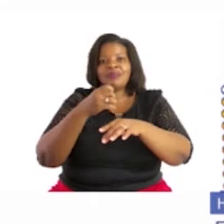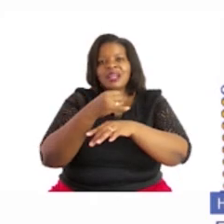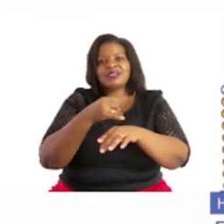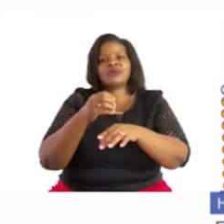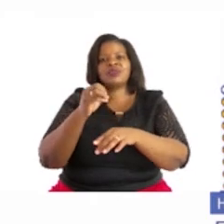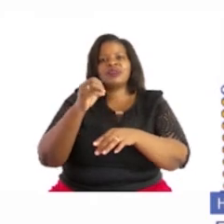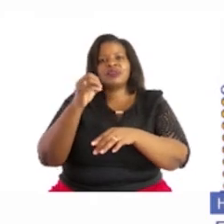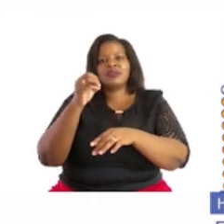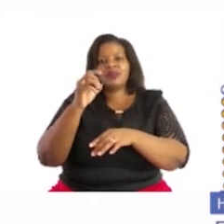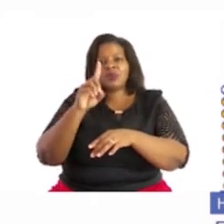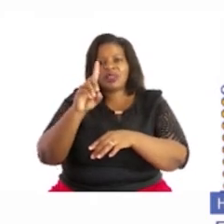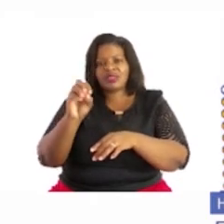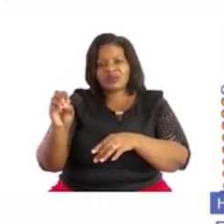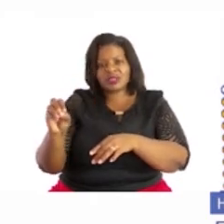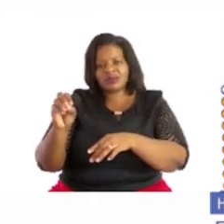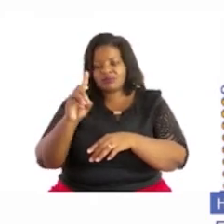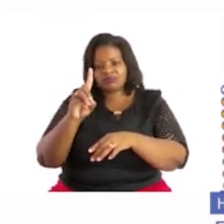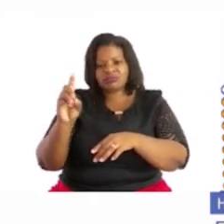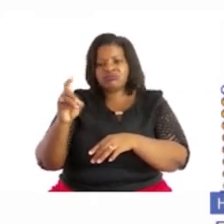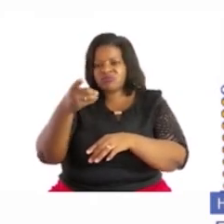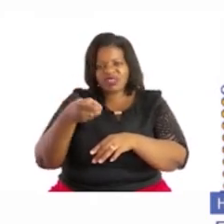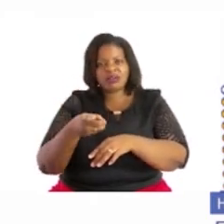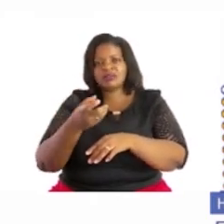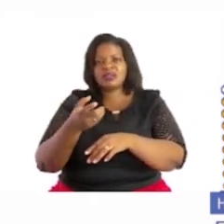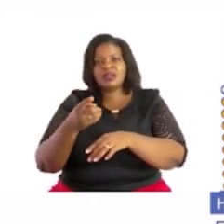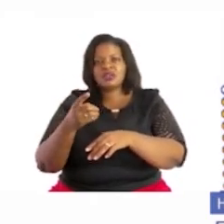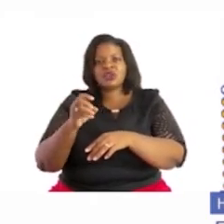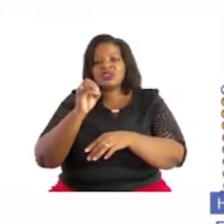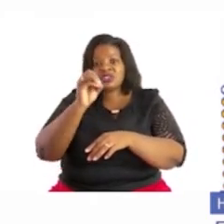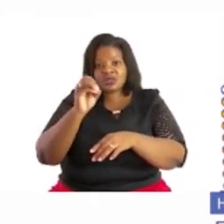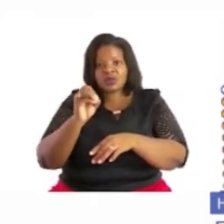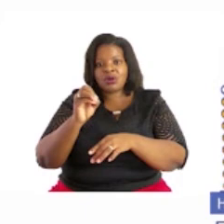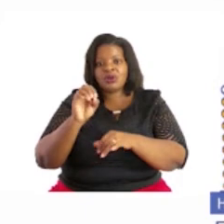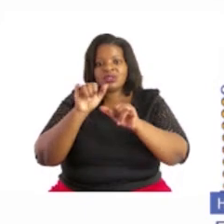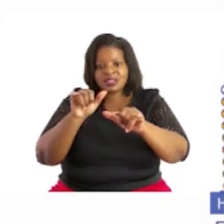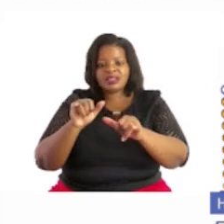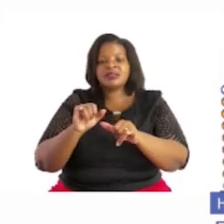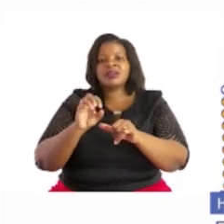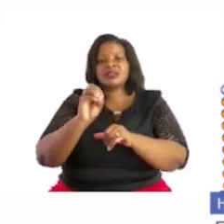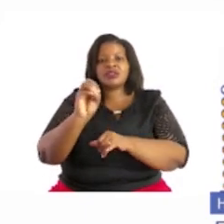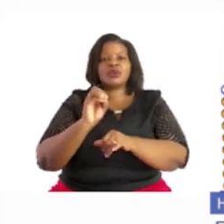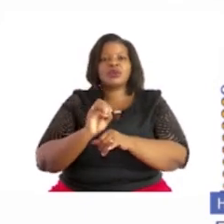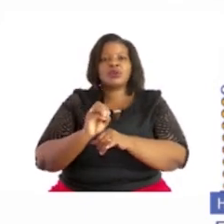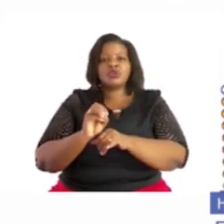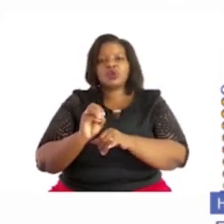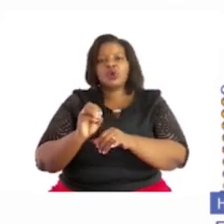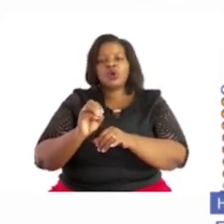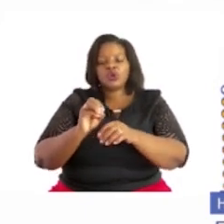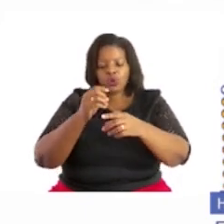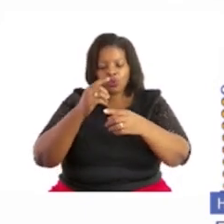0 is 0. So even if you multiply 0 times 1,000, you get